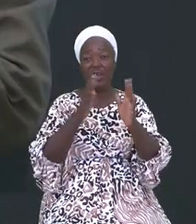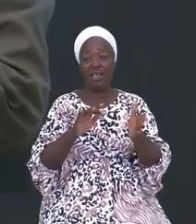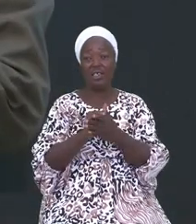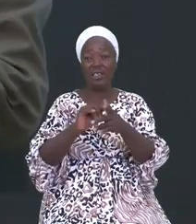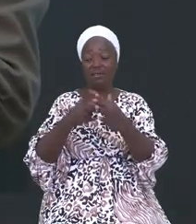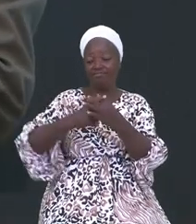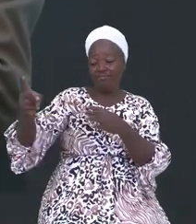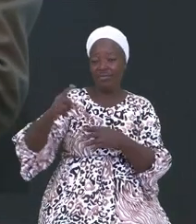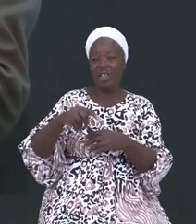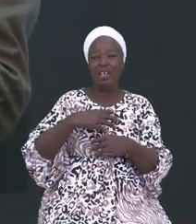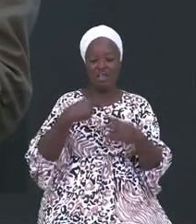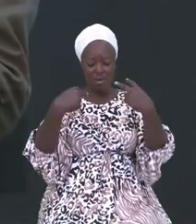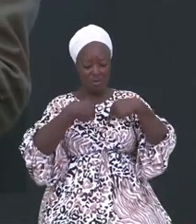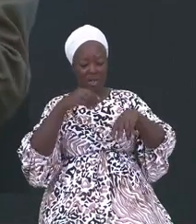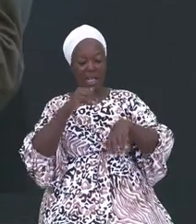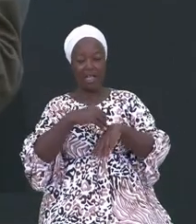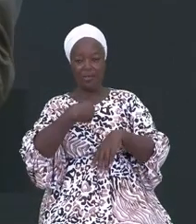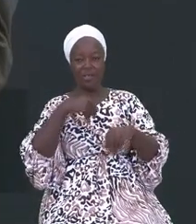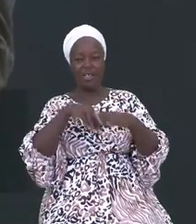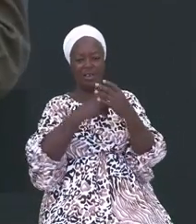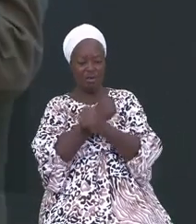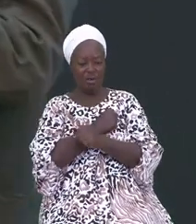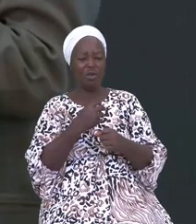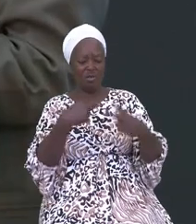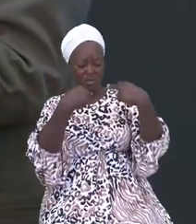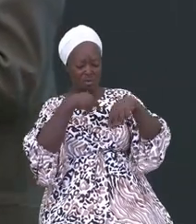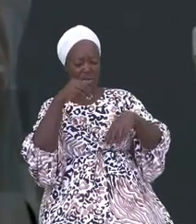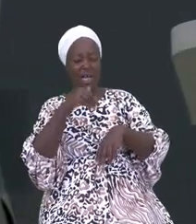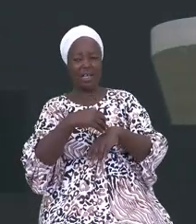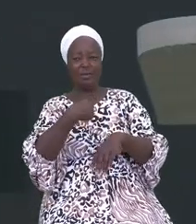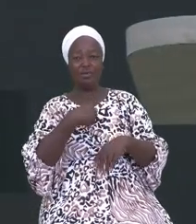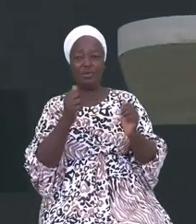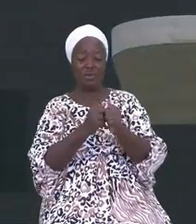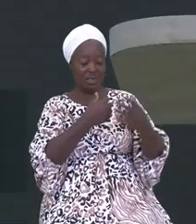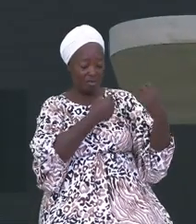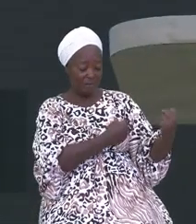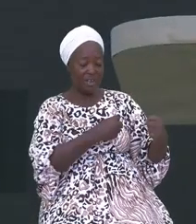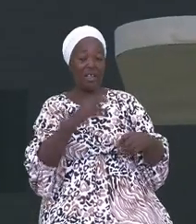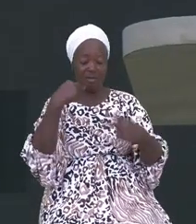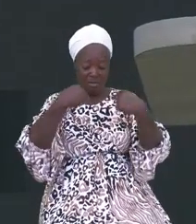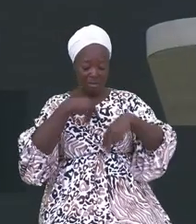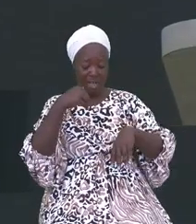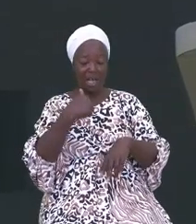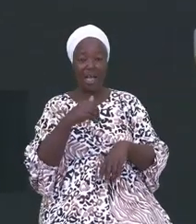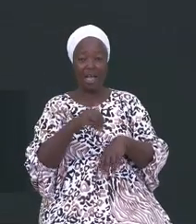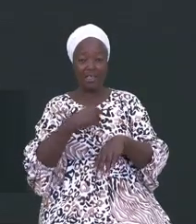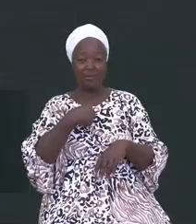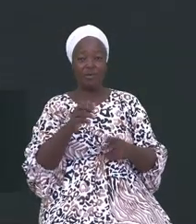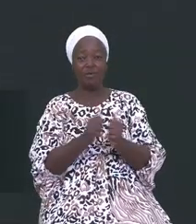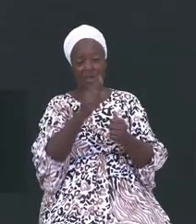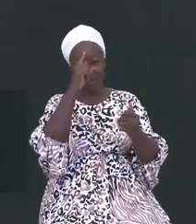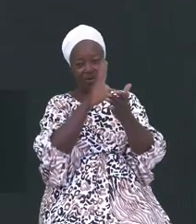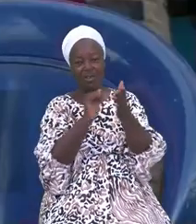in love. He looks at me with confidence. He looks at me with trust. I want Jesus to